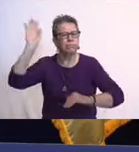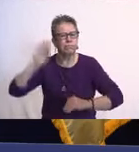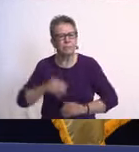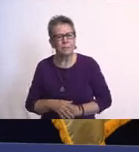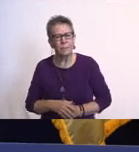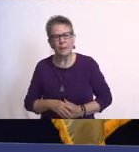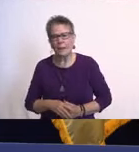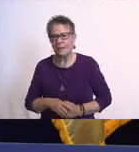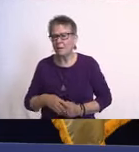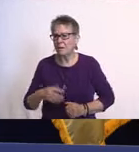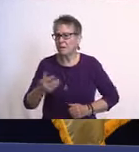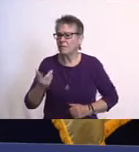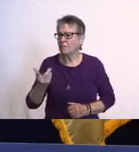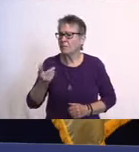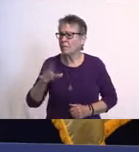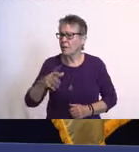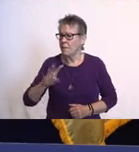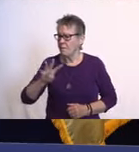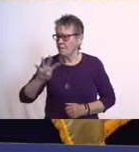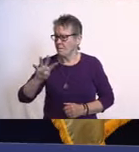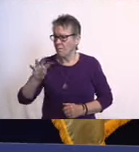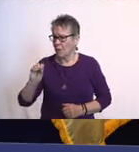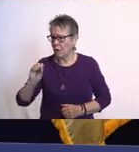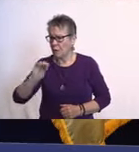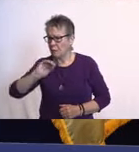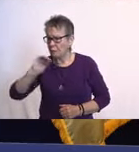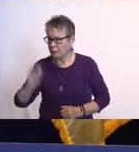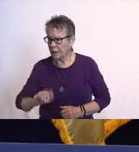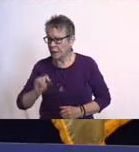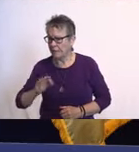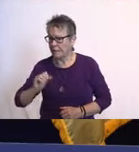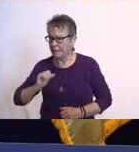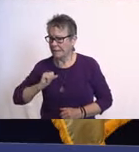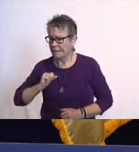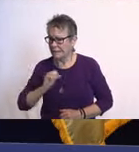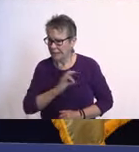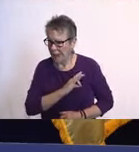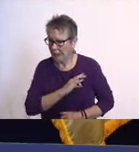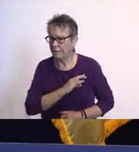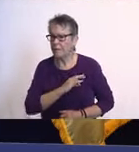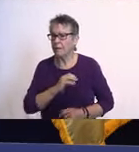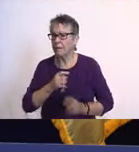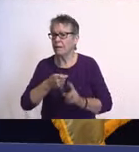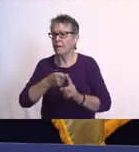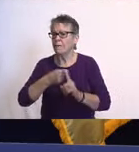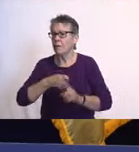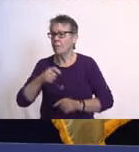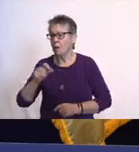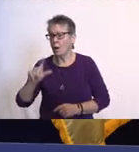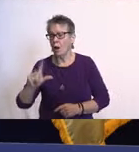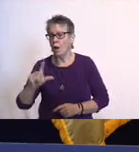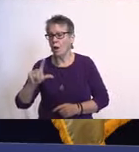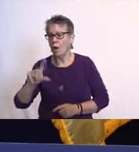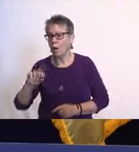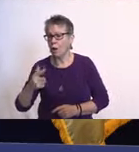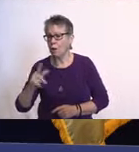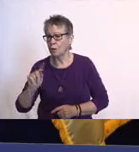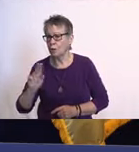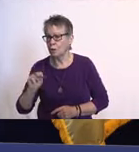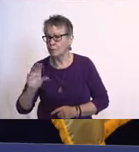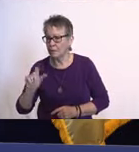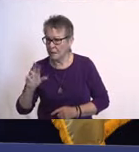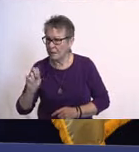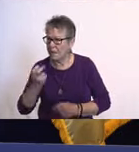we must do better. Today, a new CDC study provides further evidence of the protection boosters